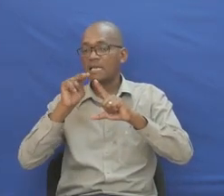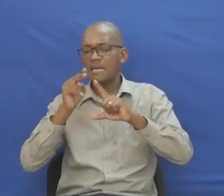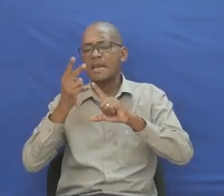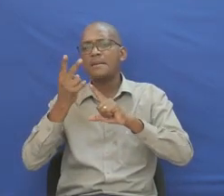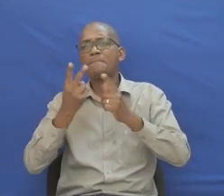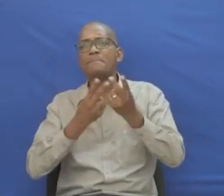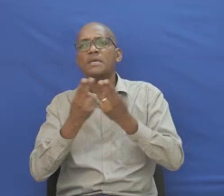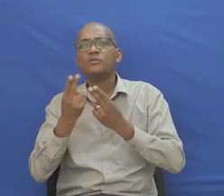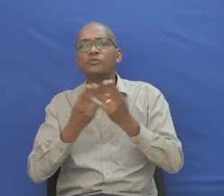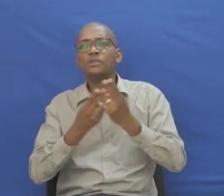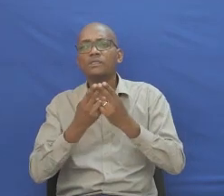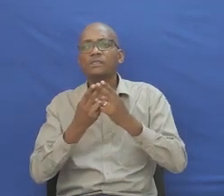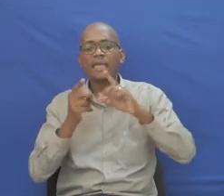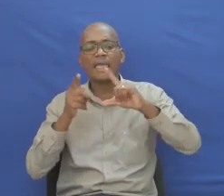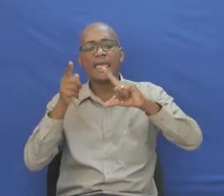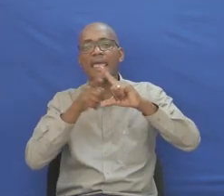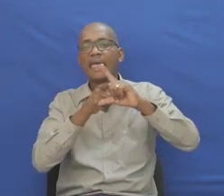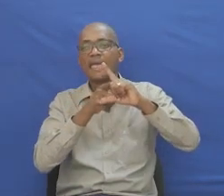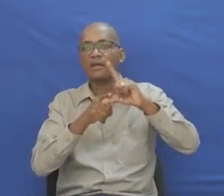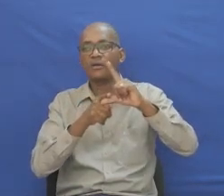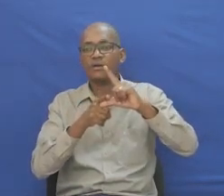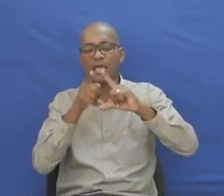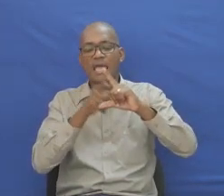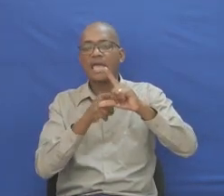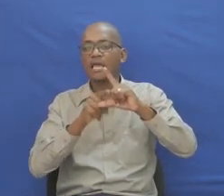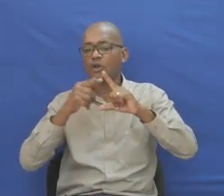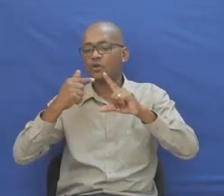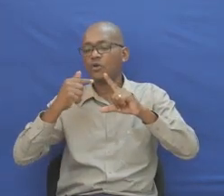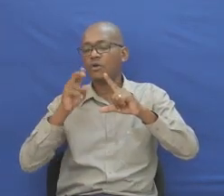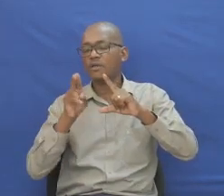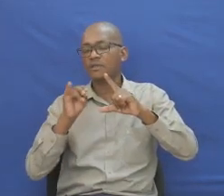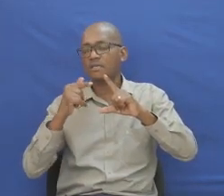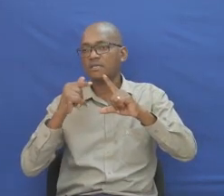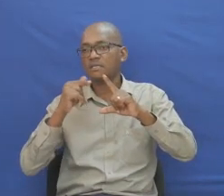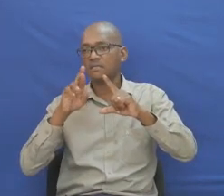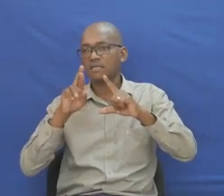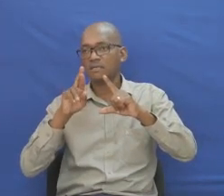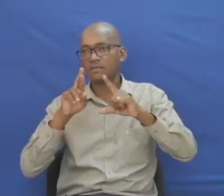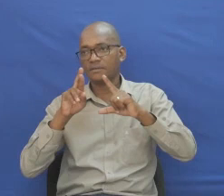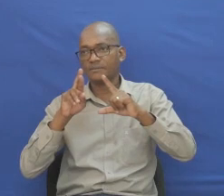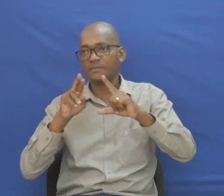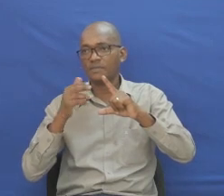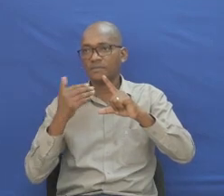angle? Very nice. It is angle theta. So here we just write angle theta.